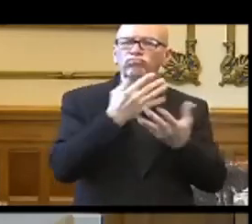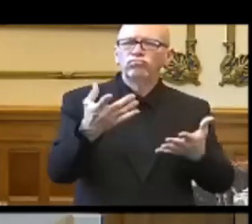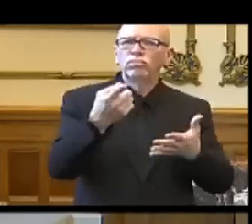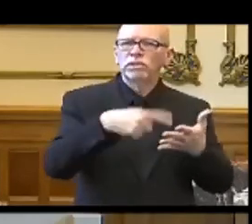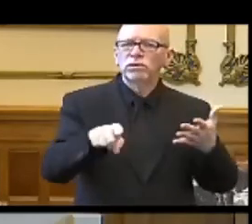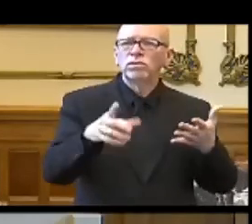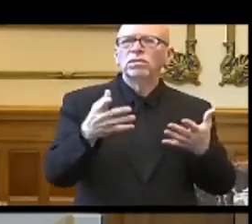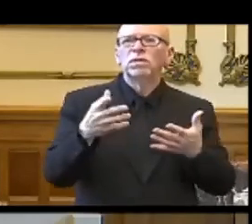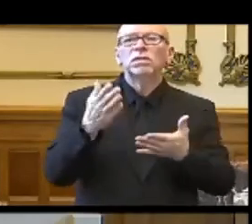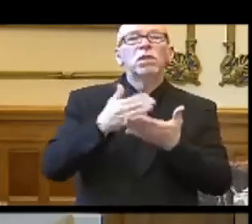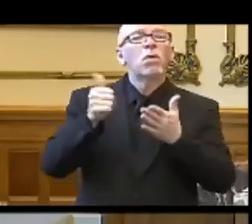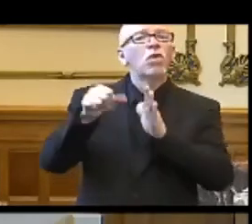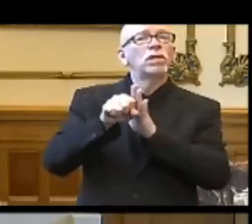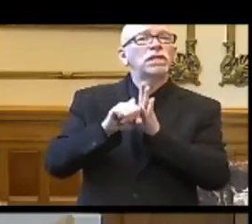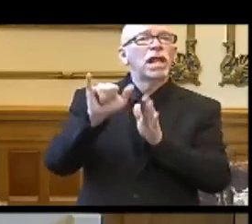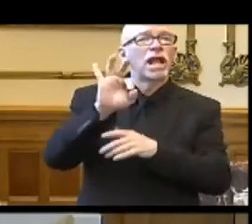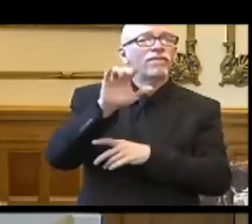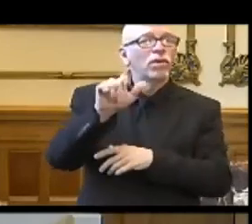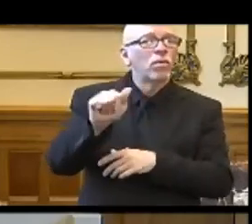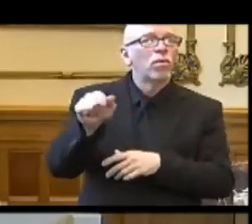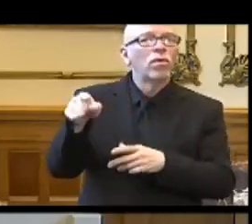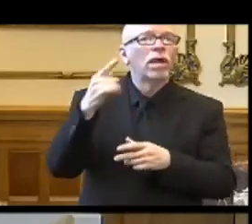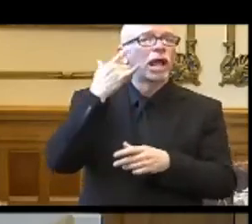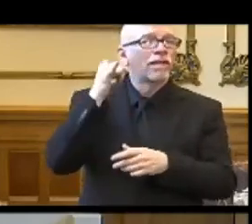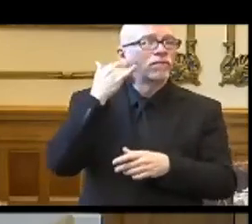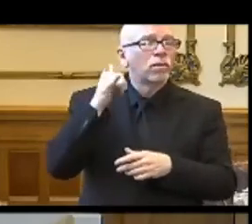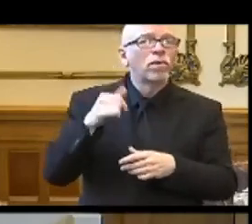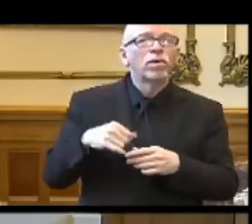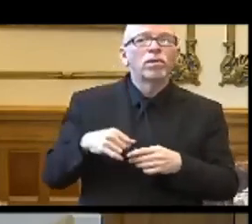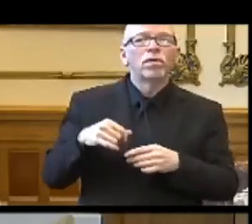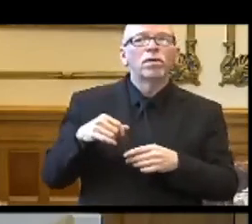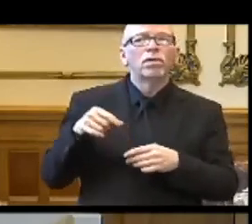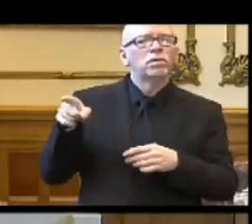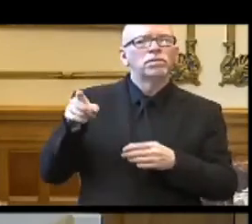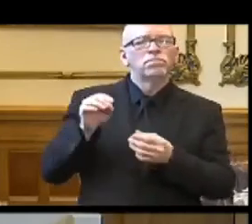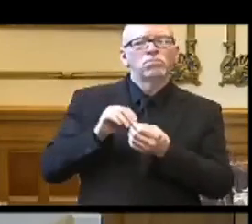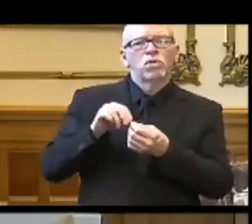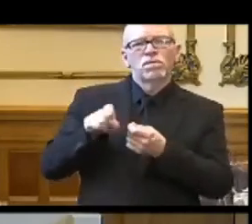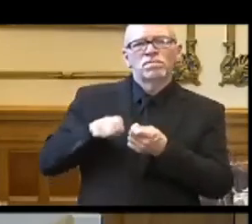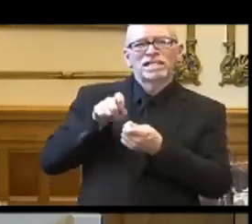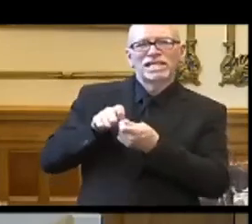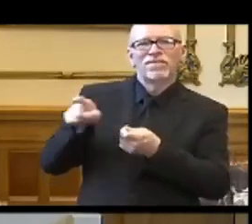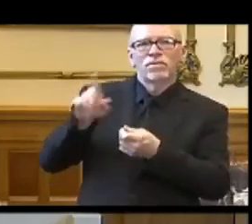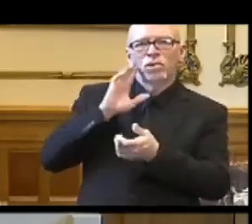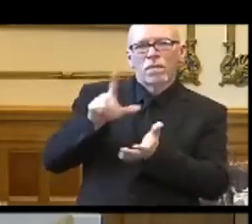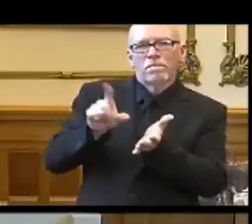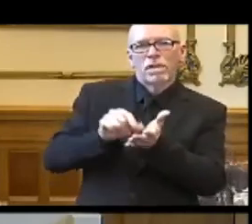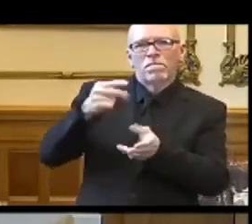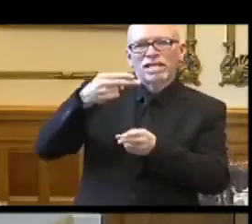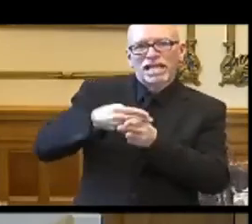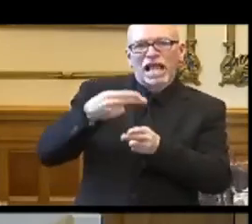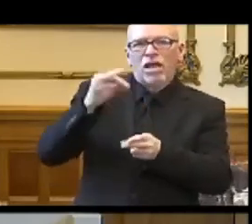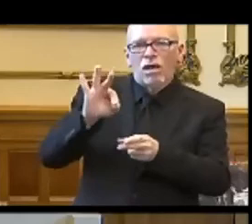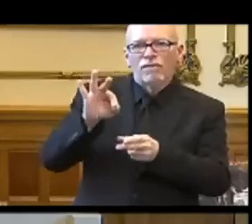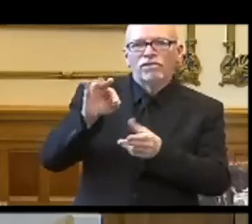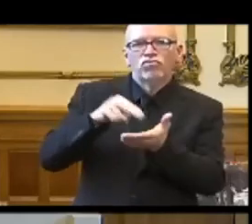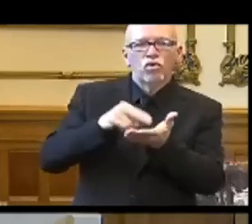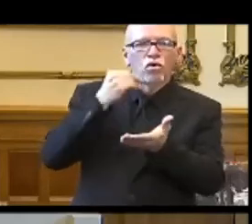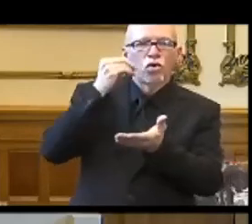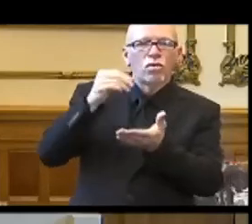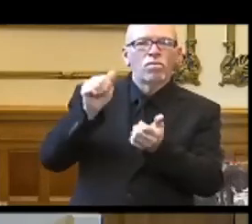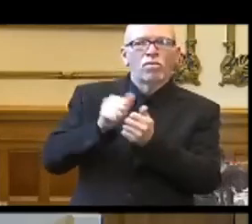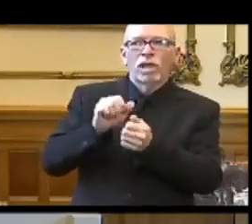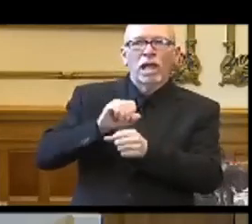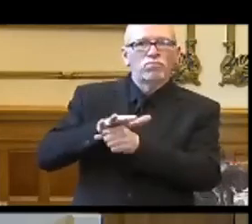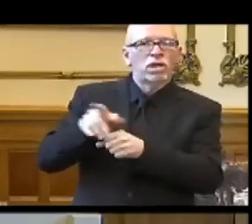other states, including Florida and California, are specifically publishing the names of facilities with